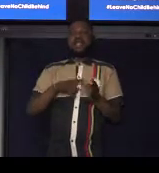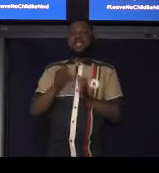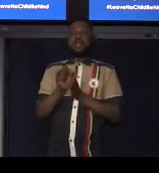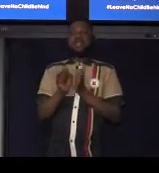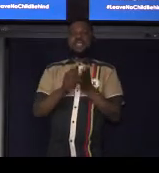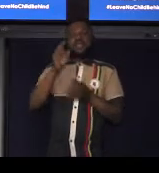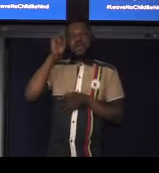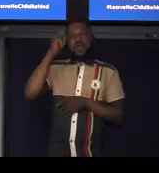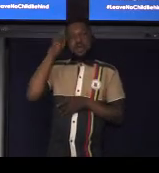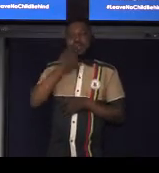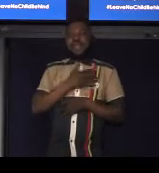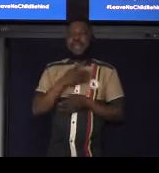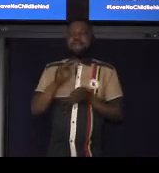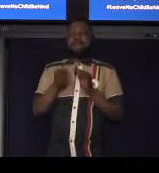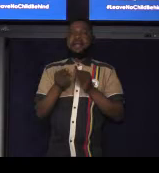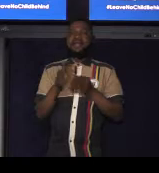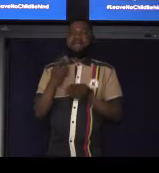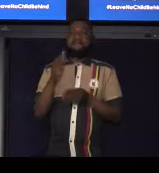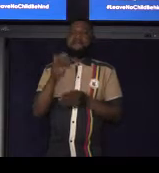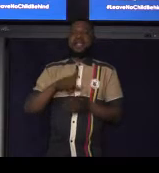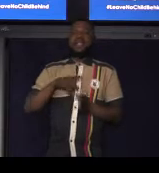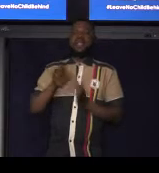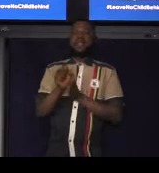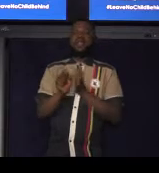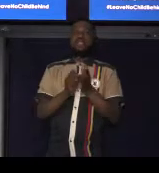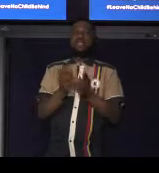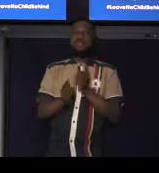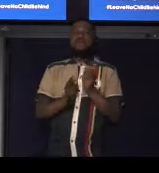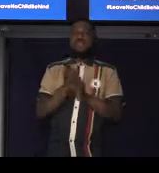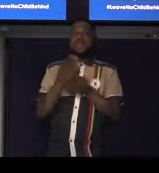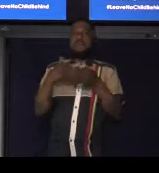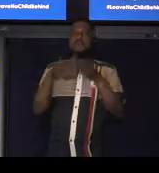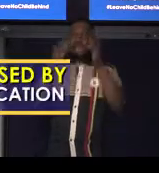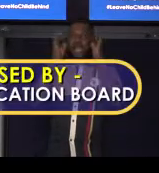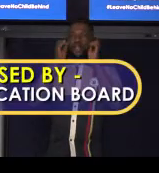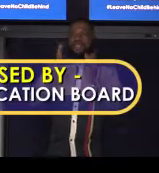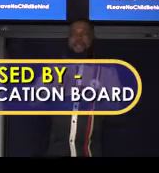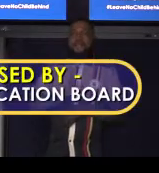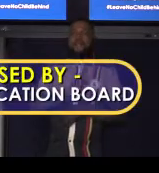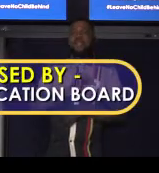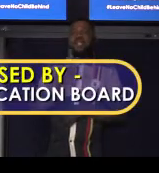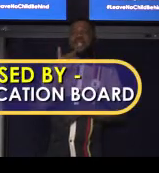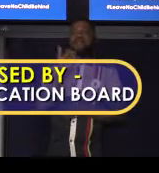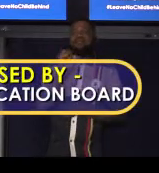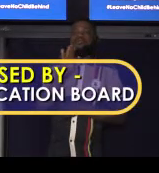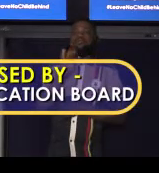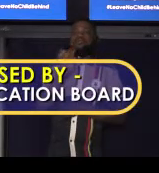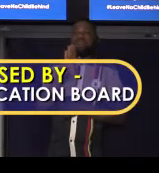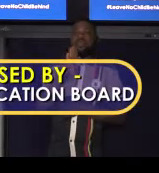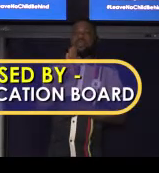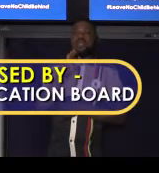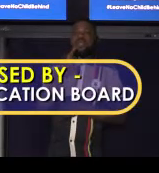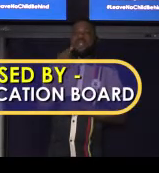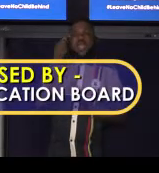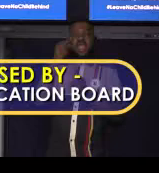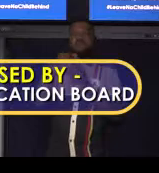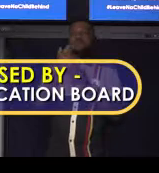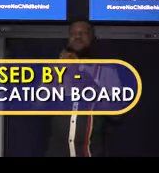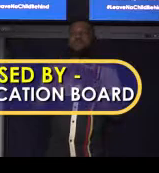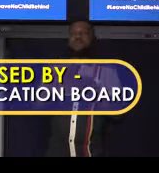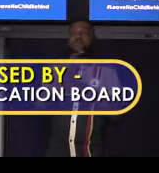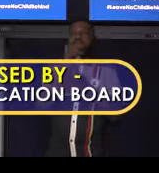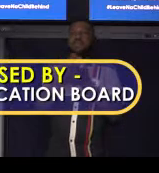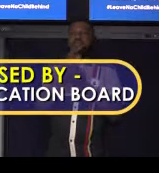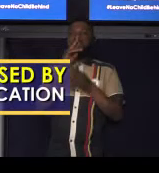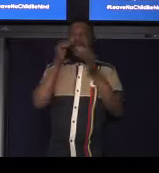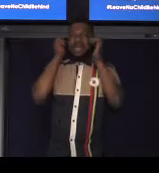by the Lagos State Government and packaged by the Lagos State Universal Basic Education Board, LASUBEB. The aim is to